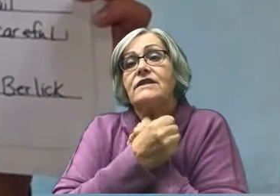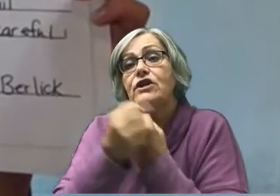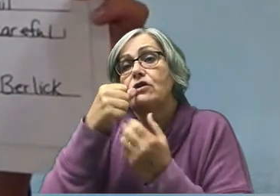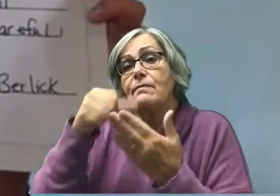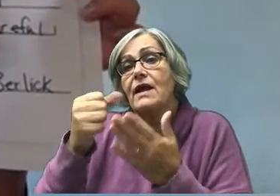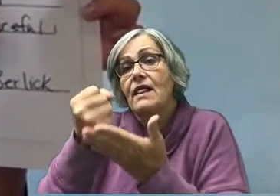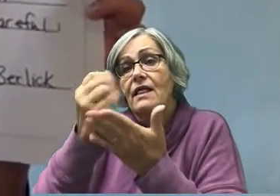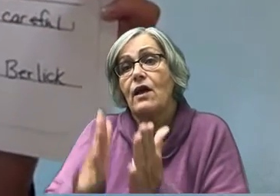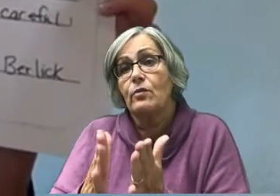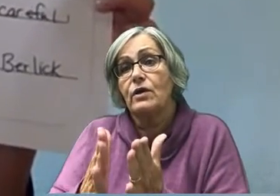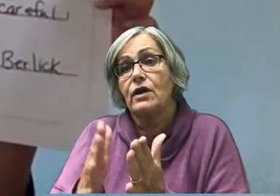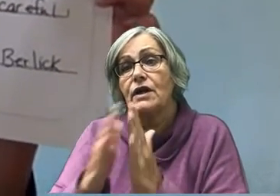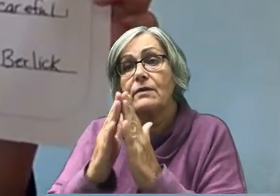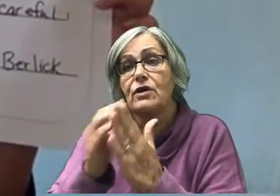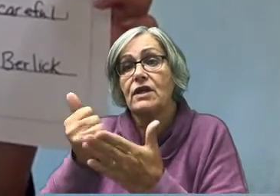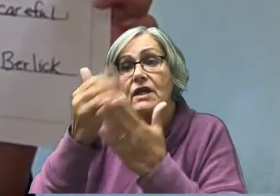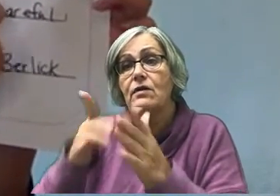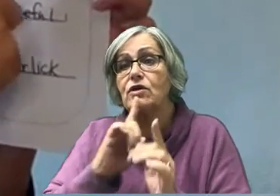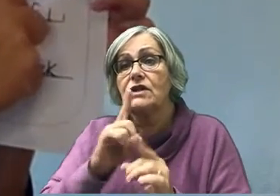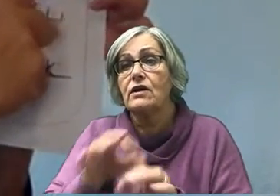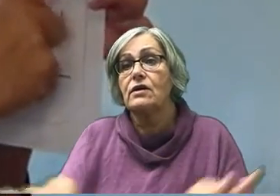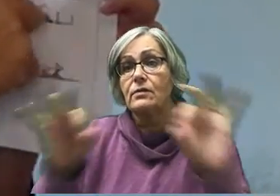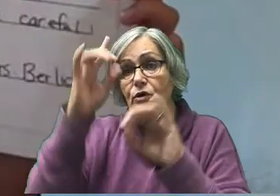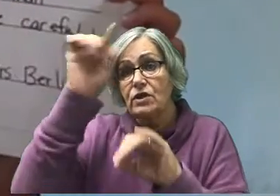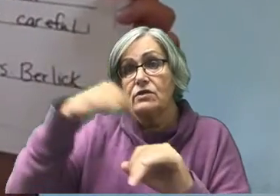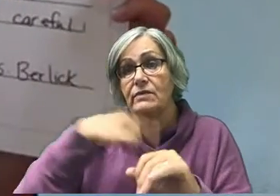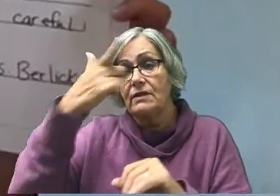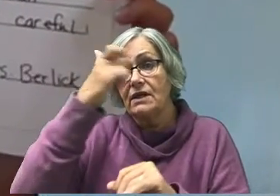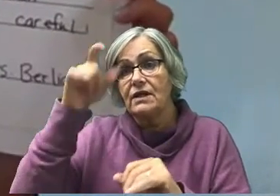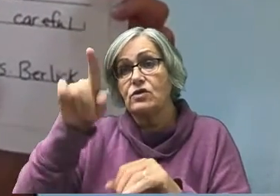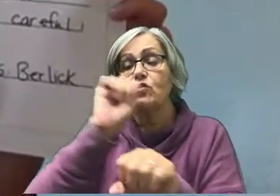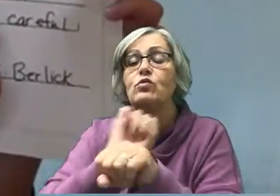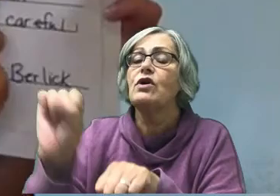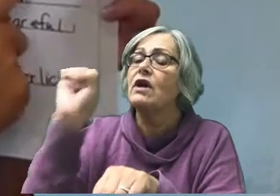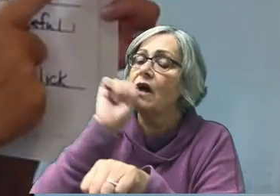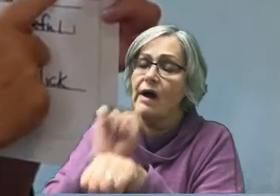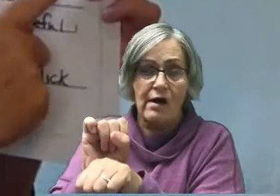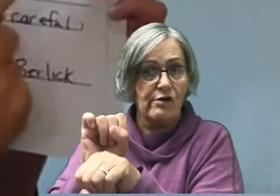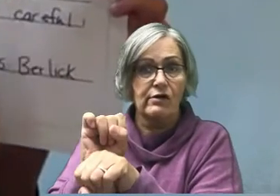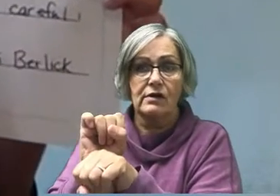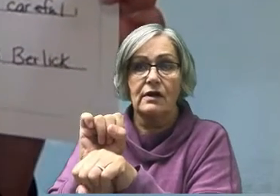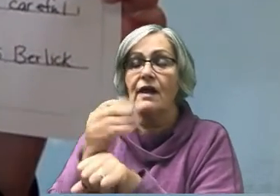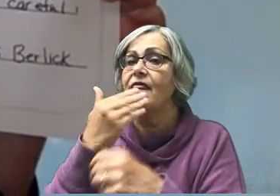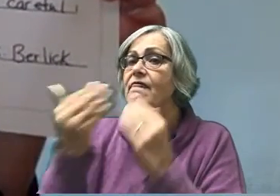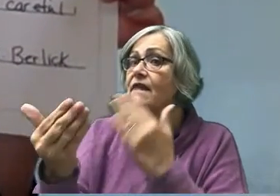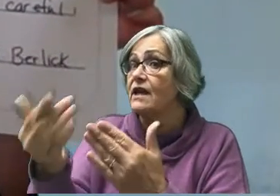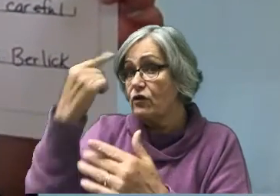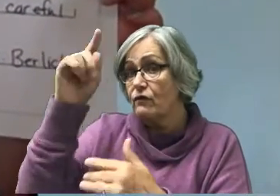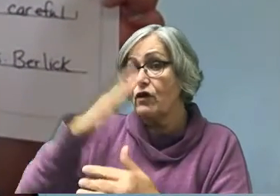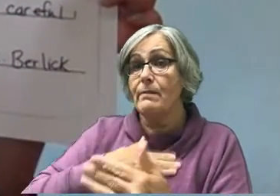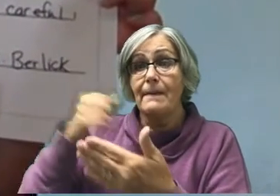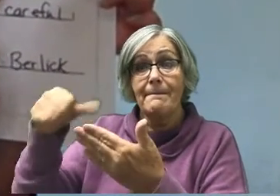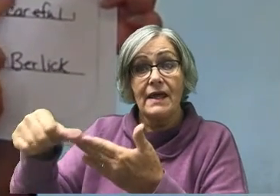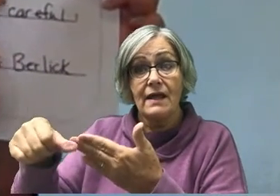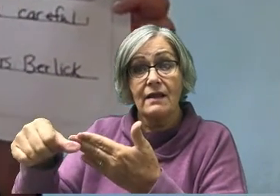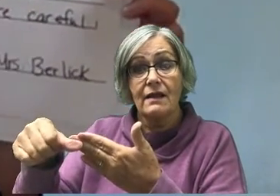says, "Dear mail helper, community helpers are important to me because you work hard. Thank you